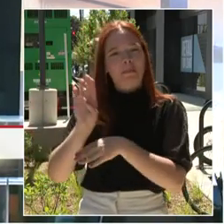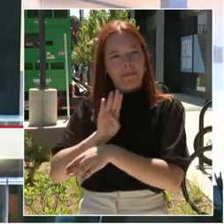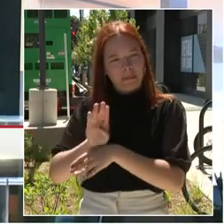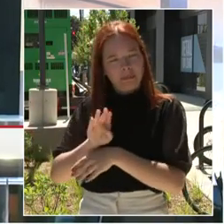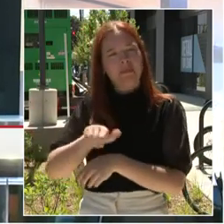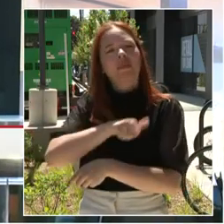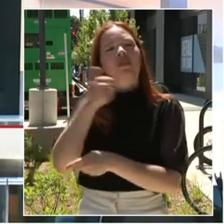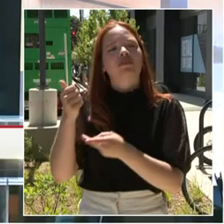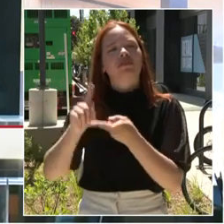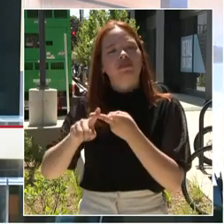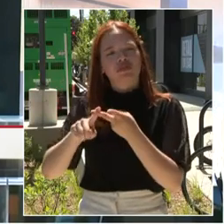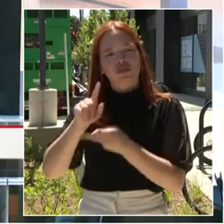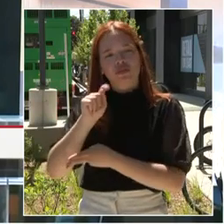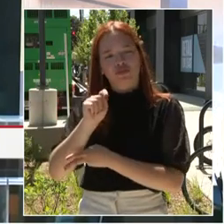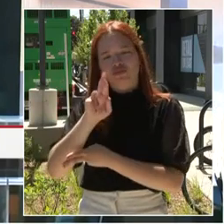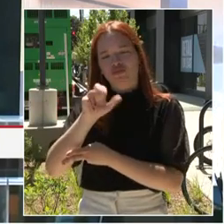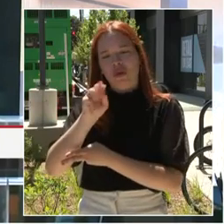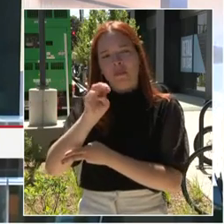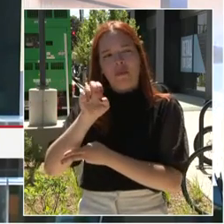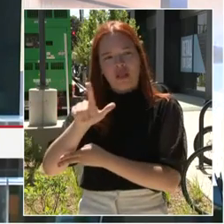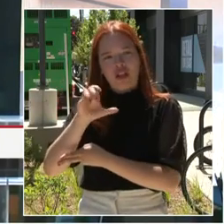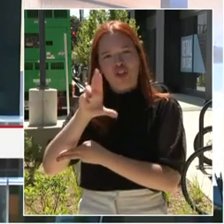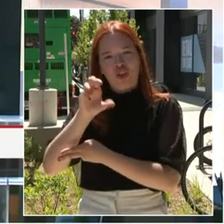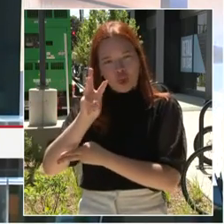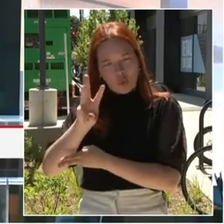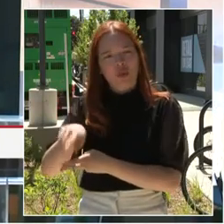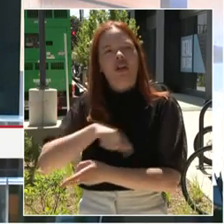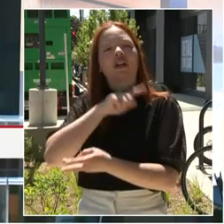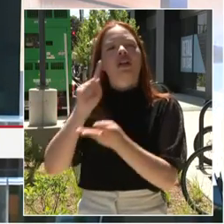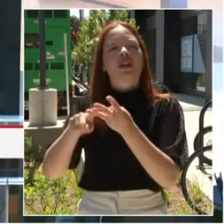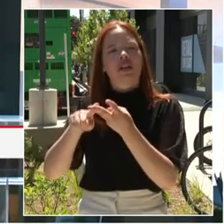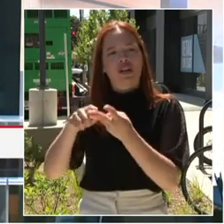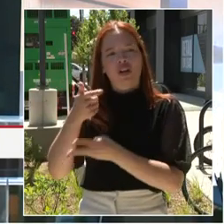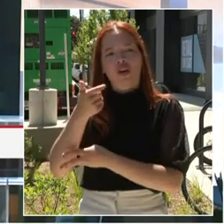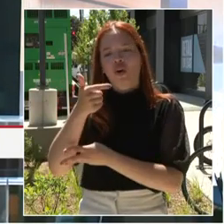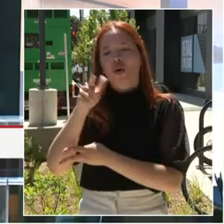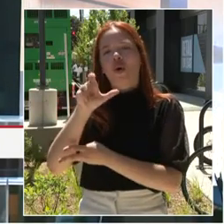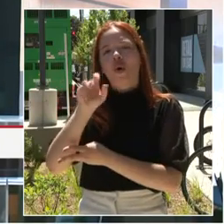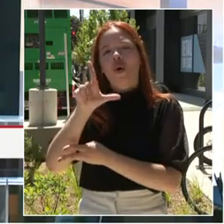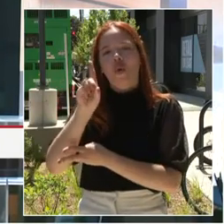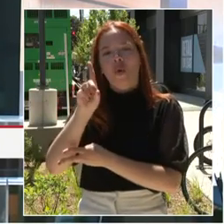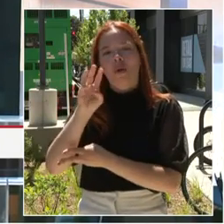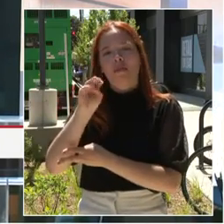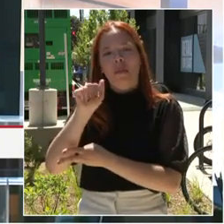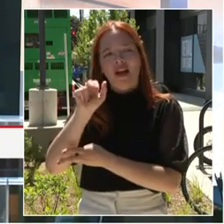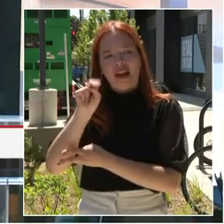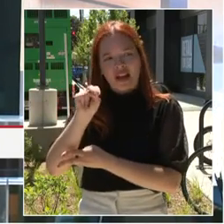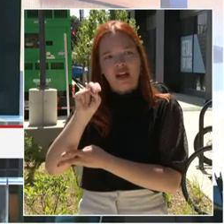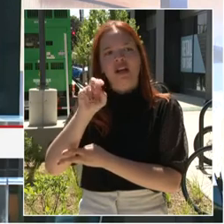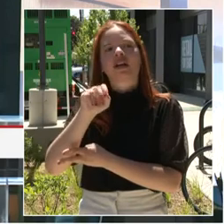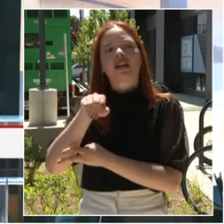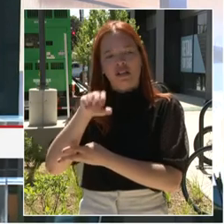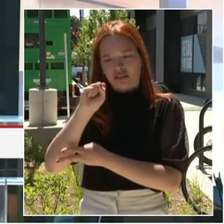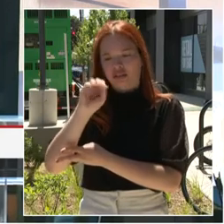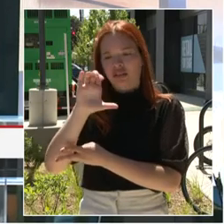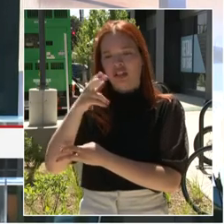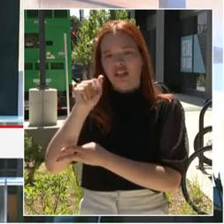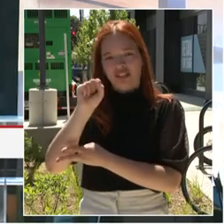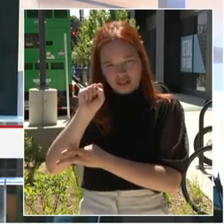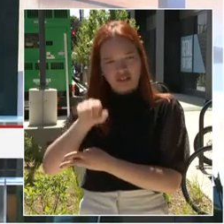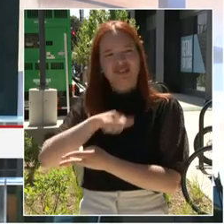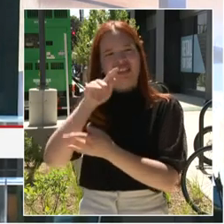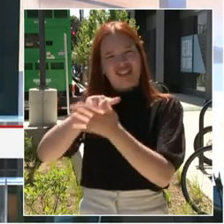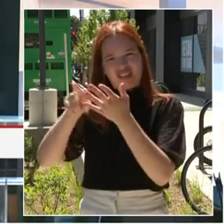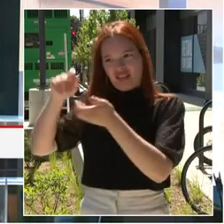Bain, Goldman Sachs. You can't build something like this without deep trust in your partners, because everyone has to play their individual